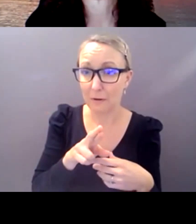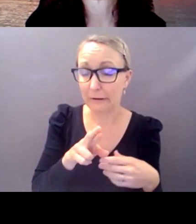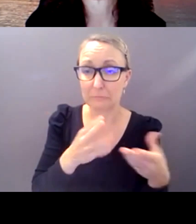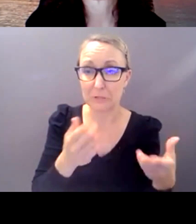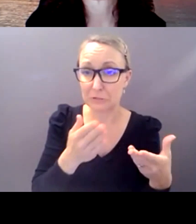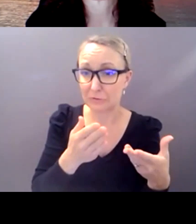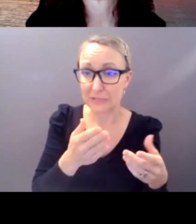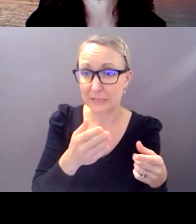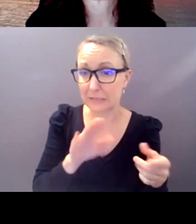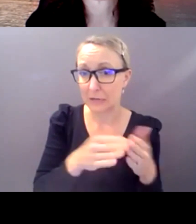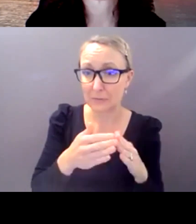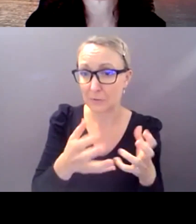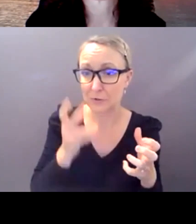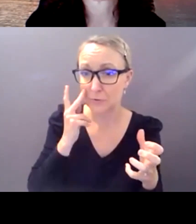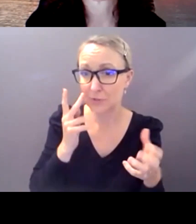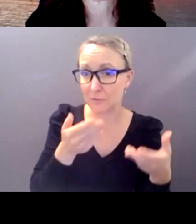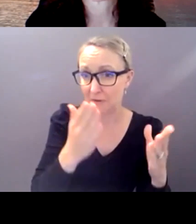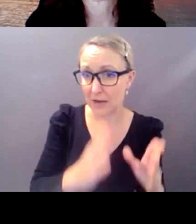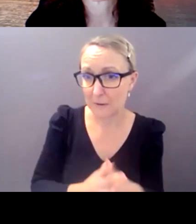see provided.